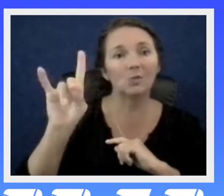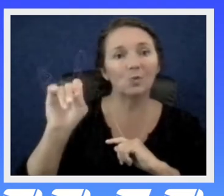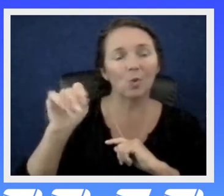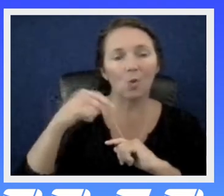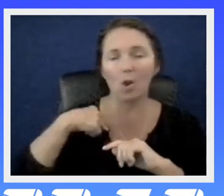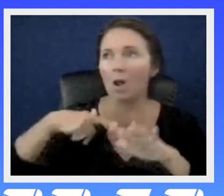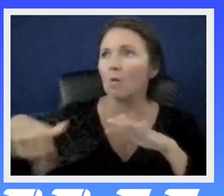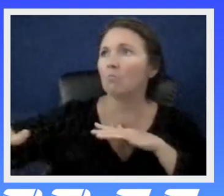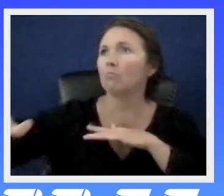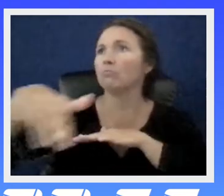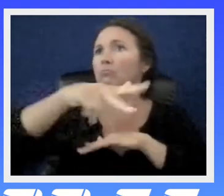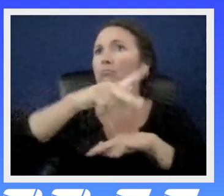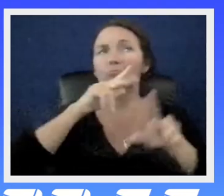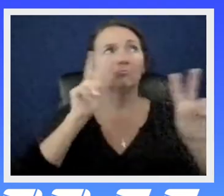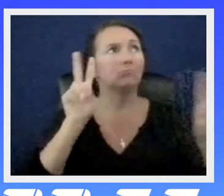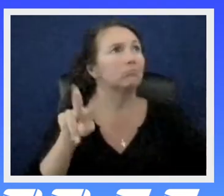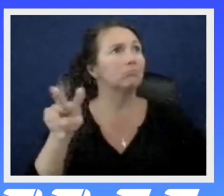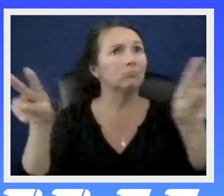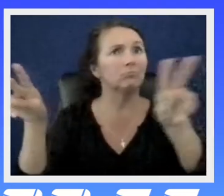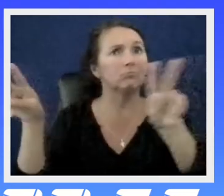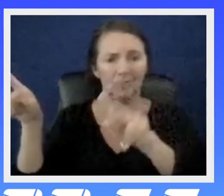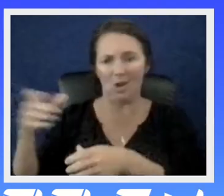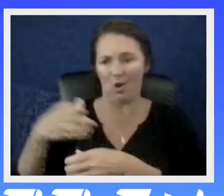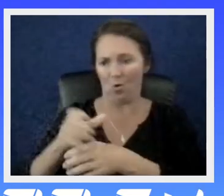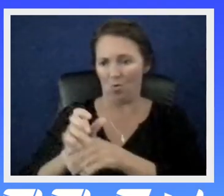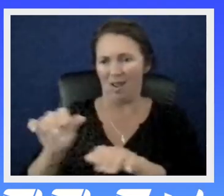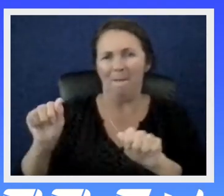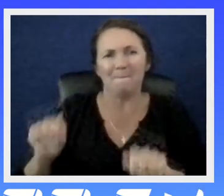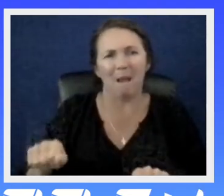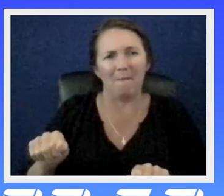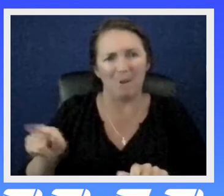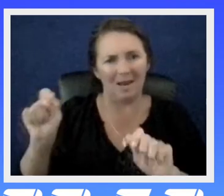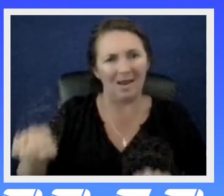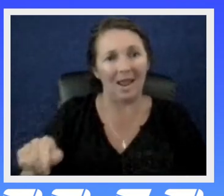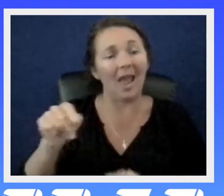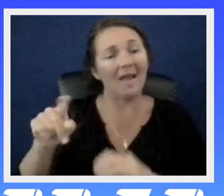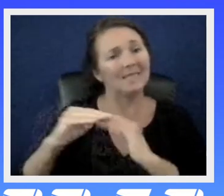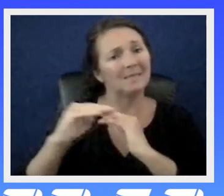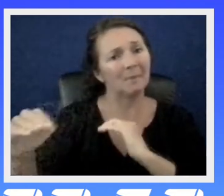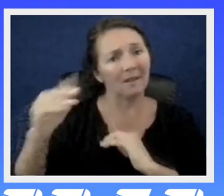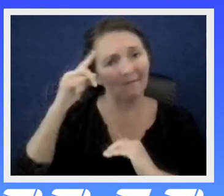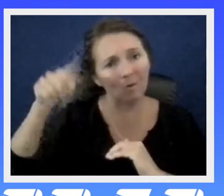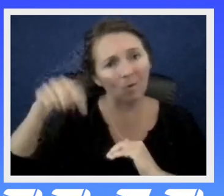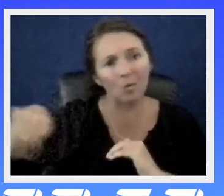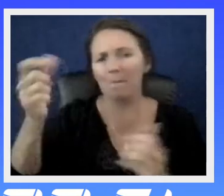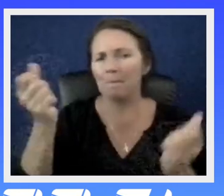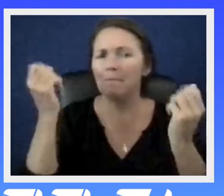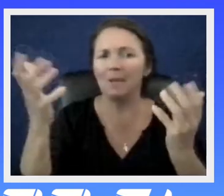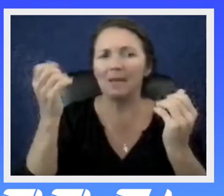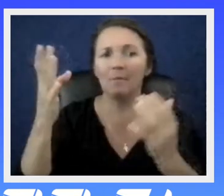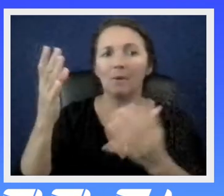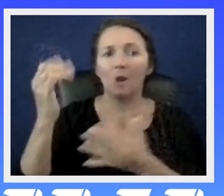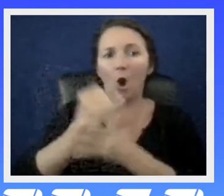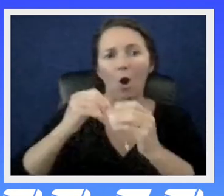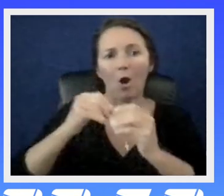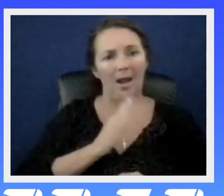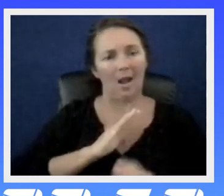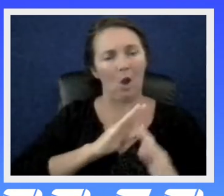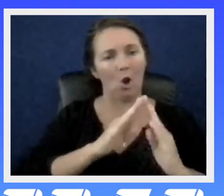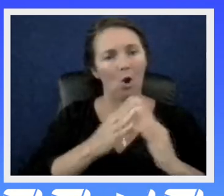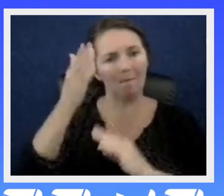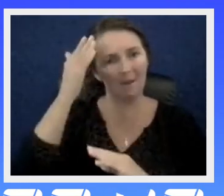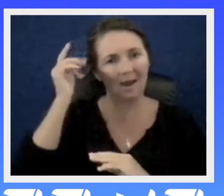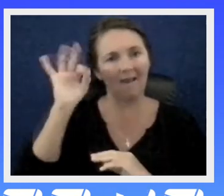has created that possibility and also that stability for so many artists in our community because of the